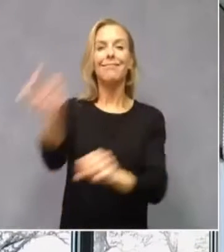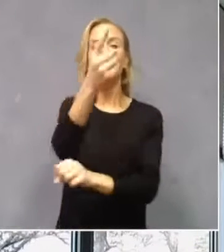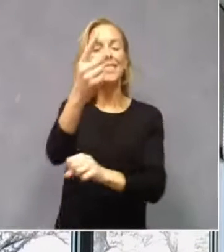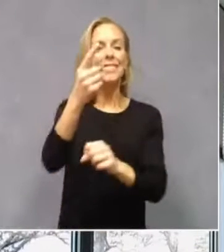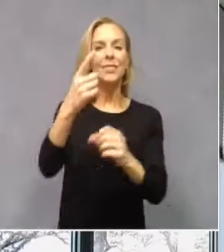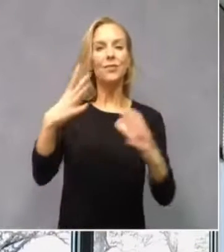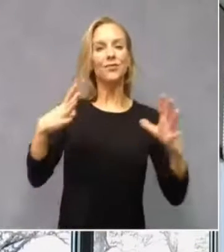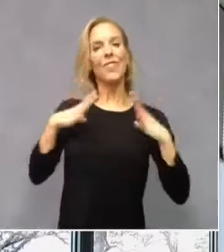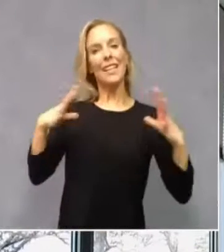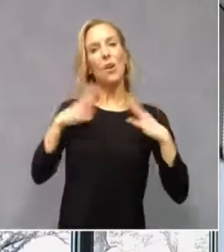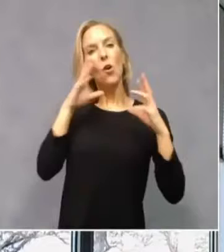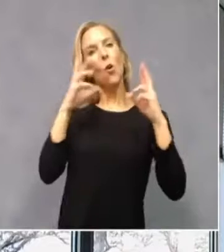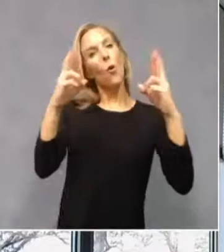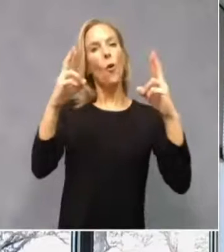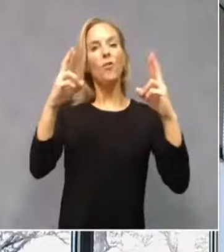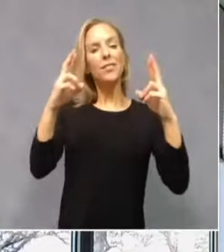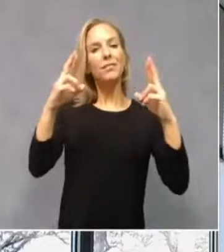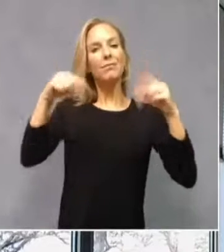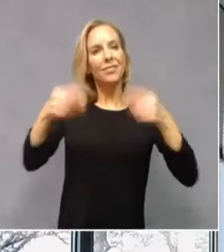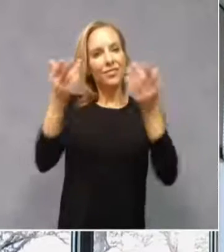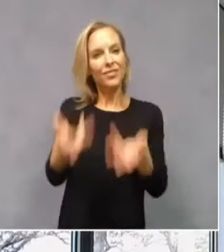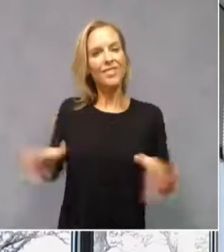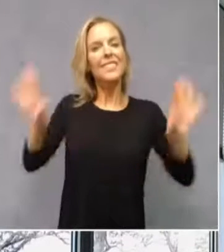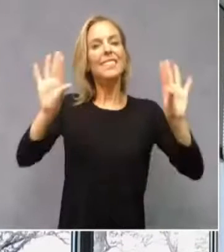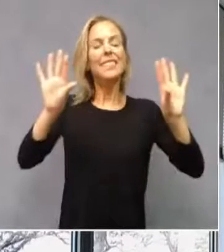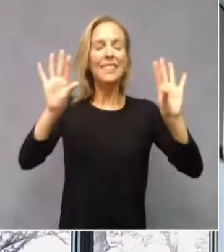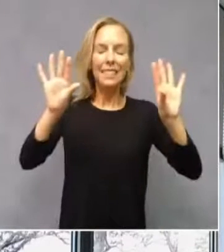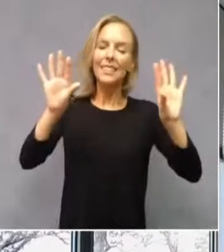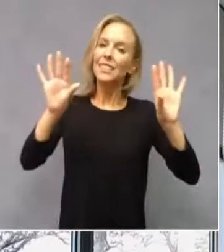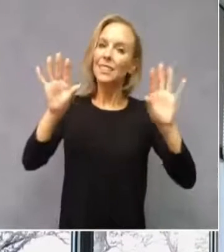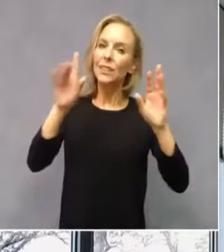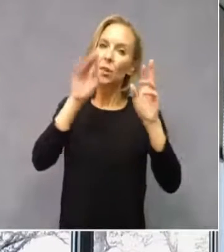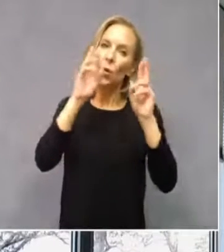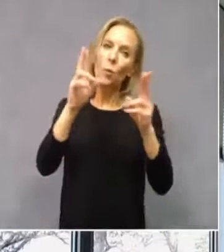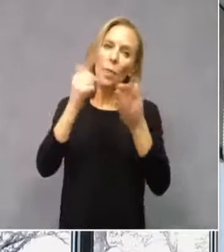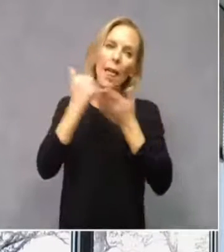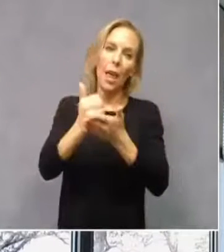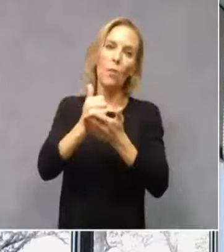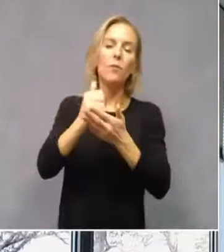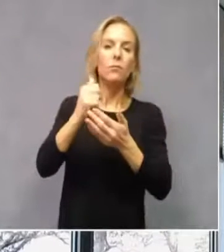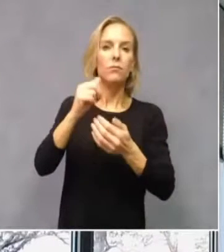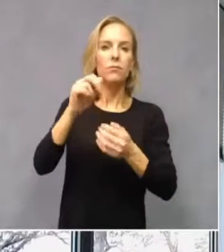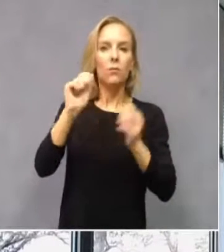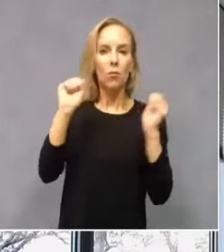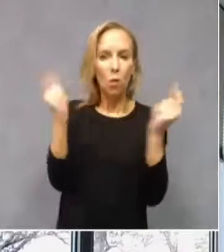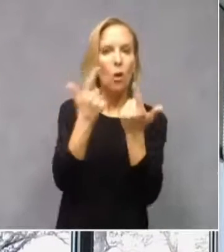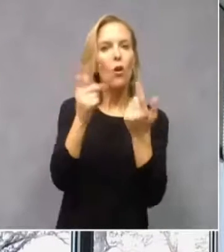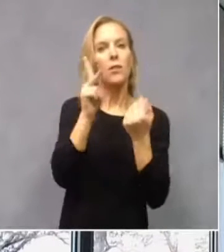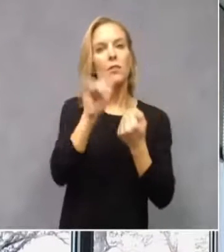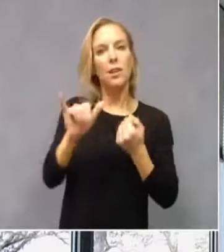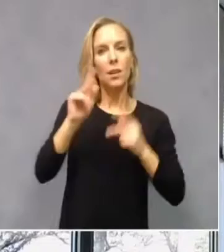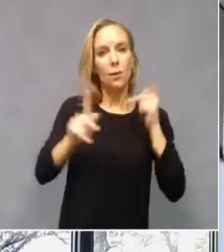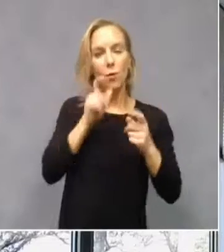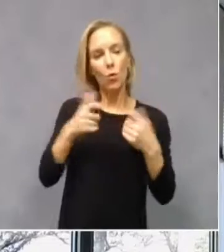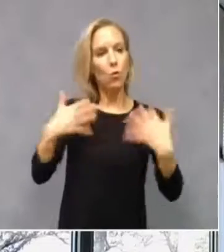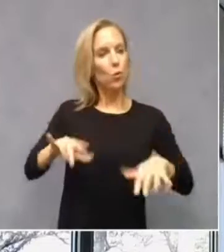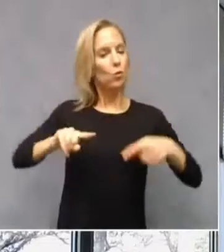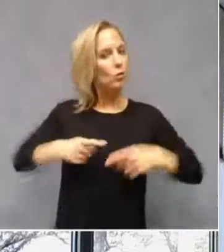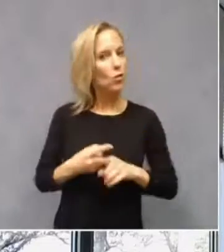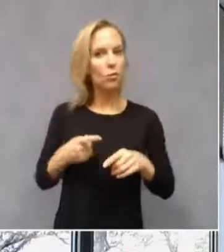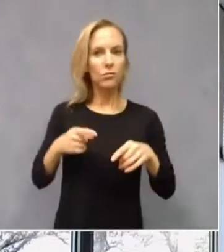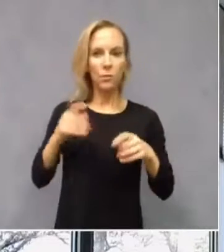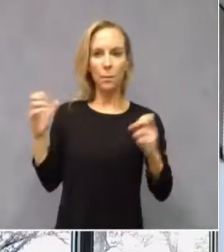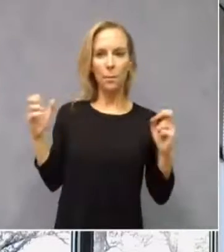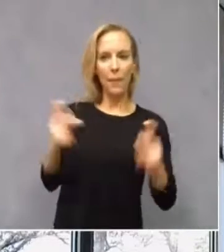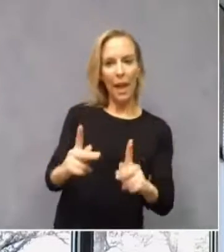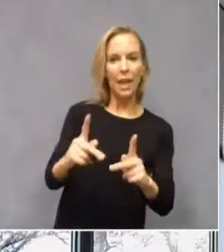hopefully declare mission accomplished and we can help all the Kentuckians who've been hurt by this get back on their feet and get back to the lives that they miss so